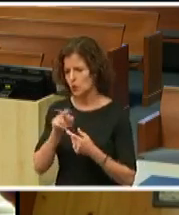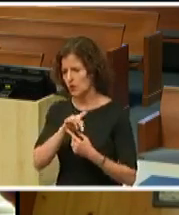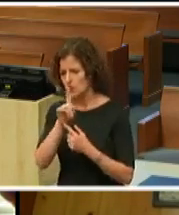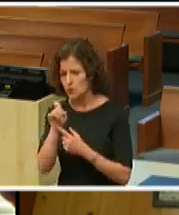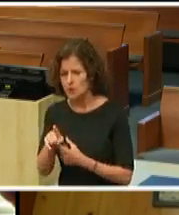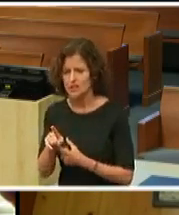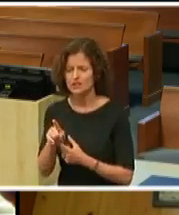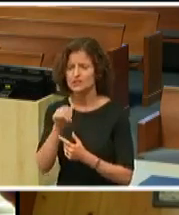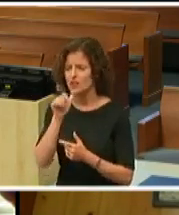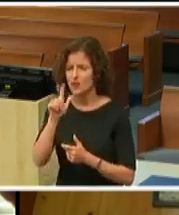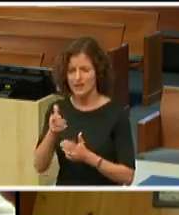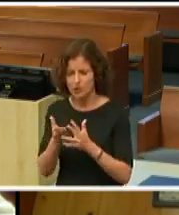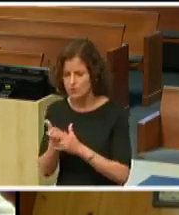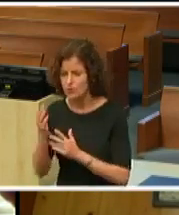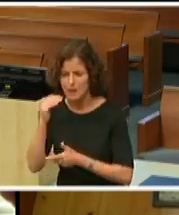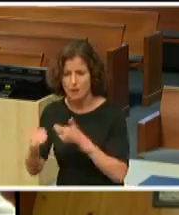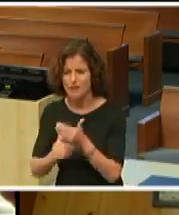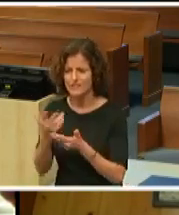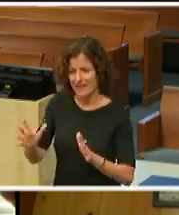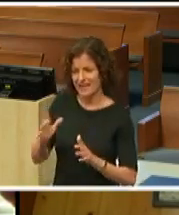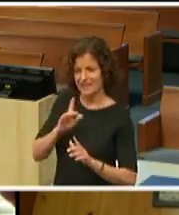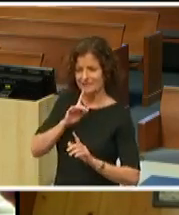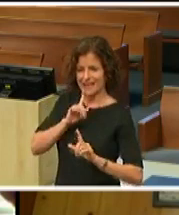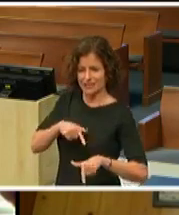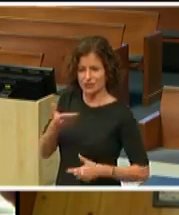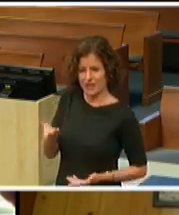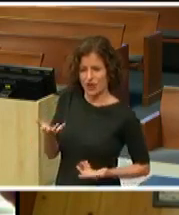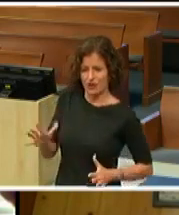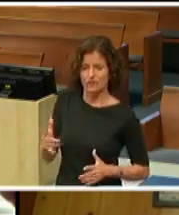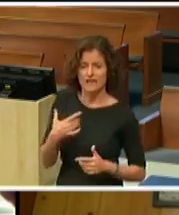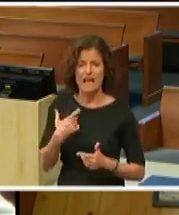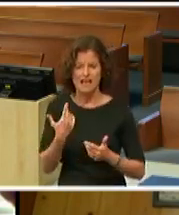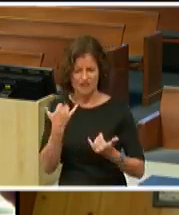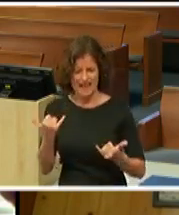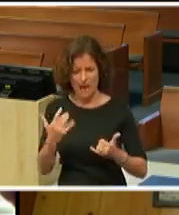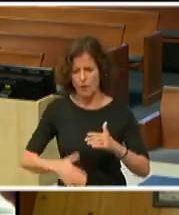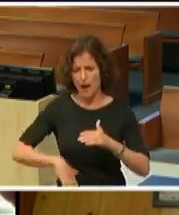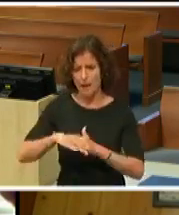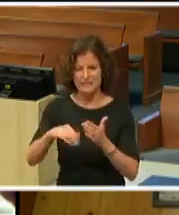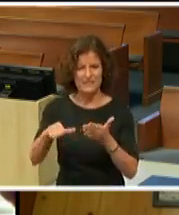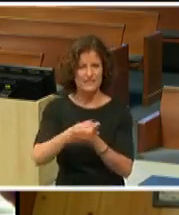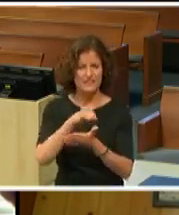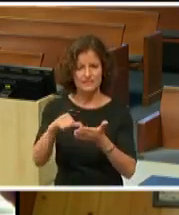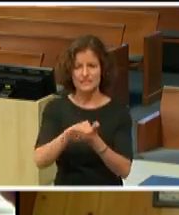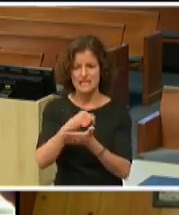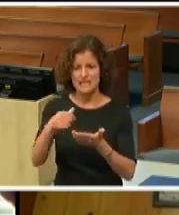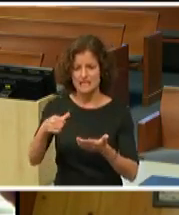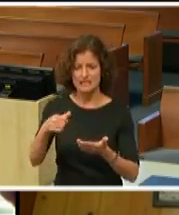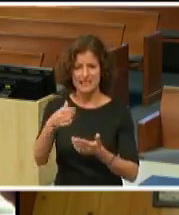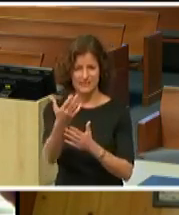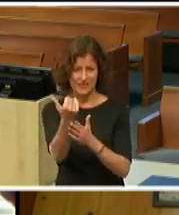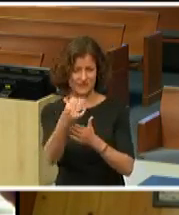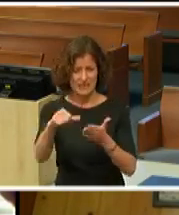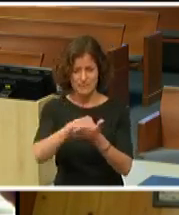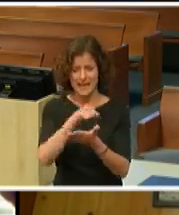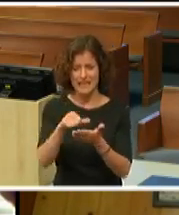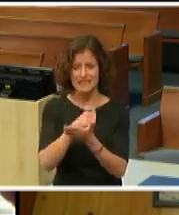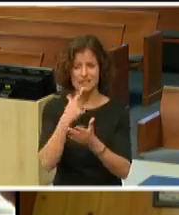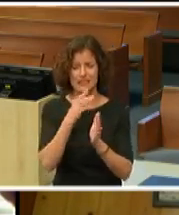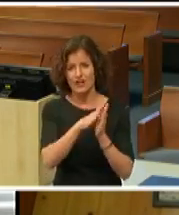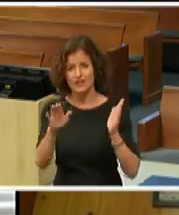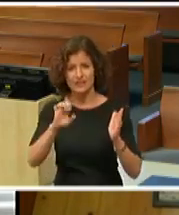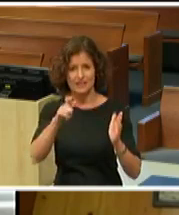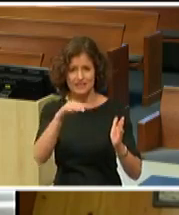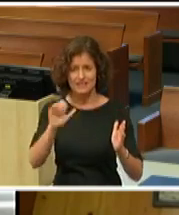won't have to go through that. And right now, last time I looked, we were up to 15 pages on an Excel spreadsheet of decisions we've already